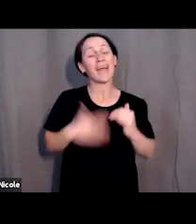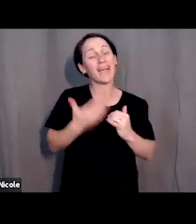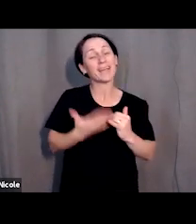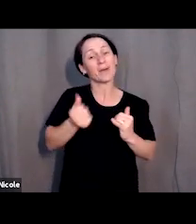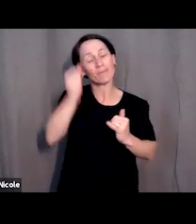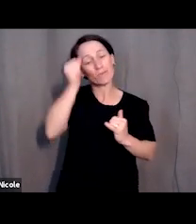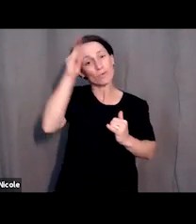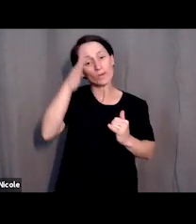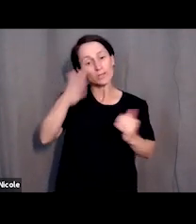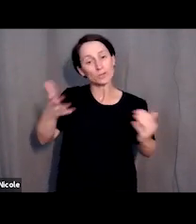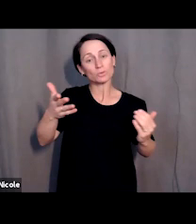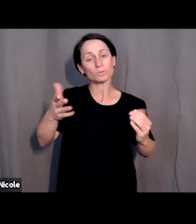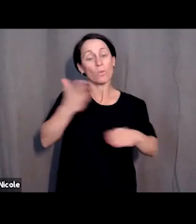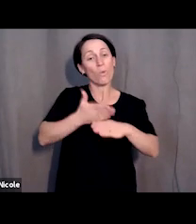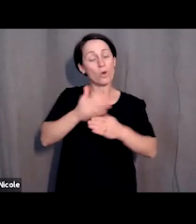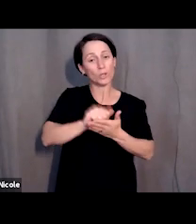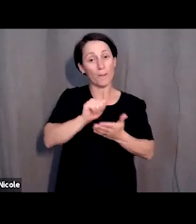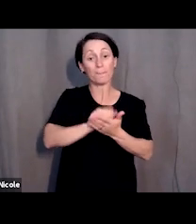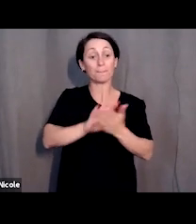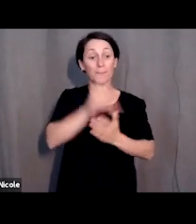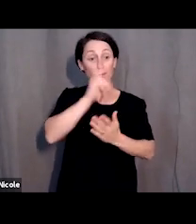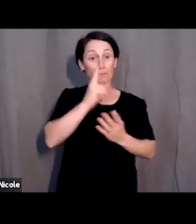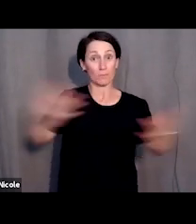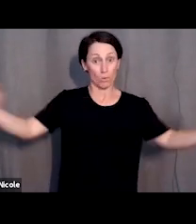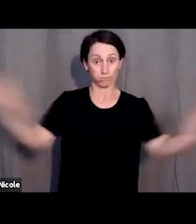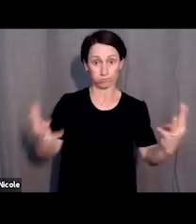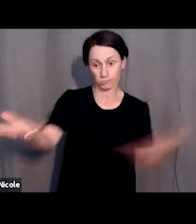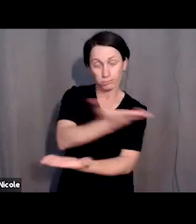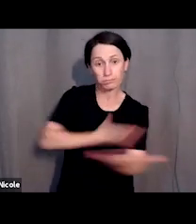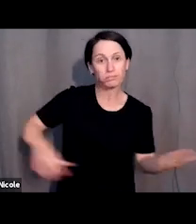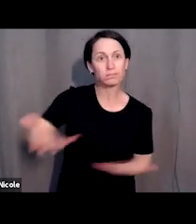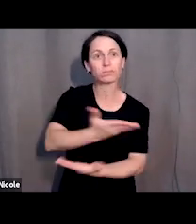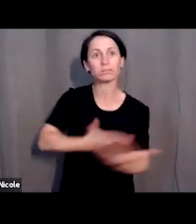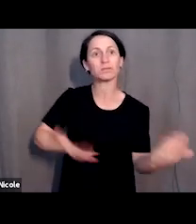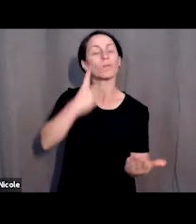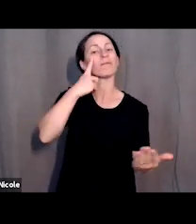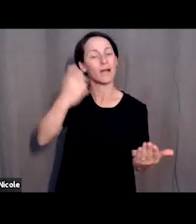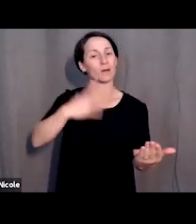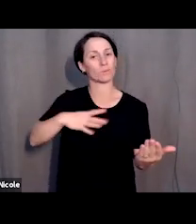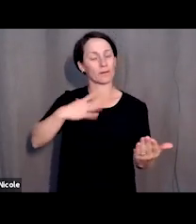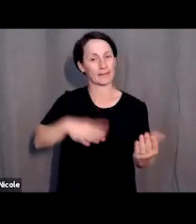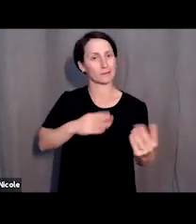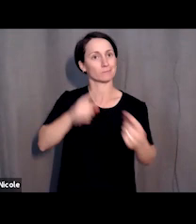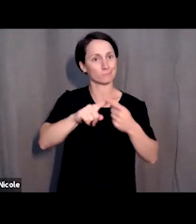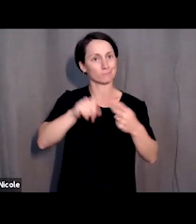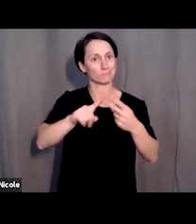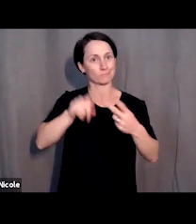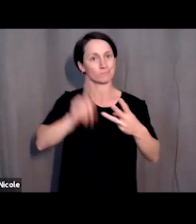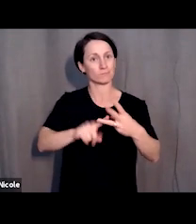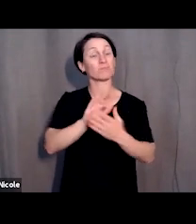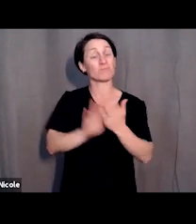we discussed all this data, these are the things that we actually identified a need for. Some real navigation and support.